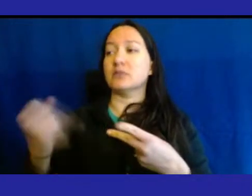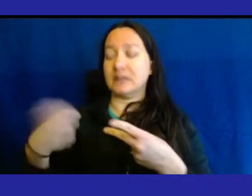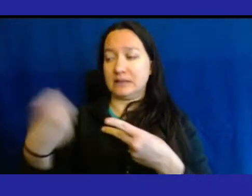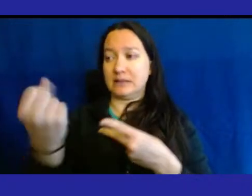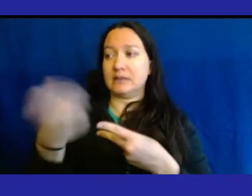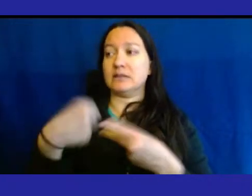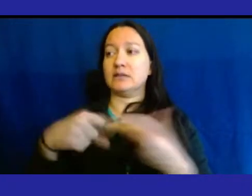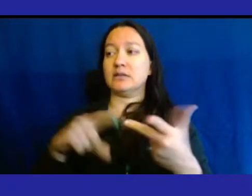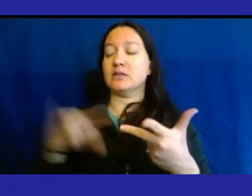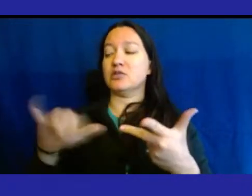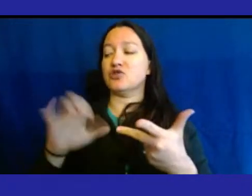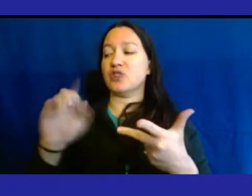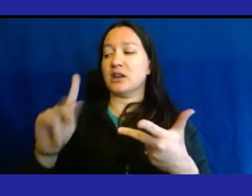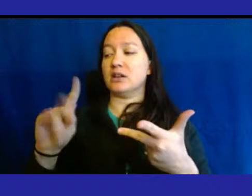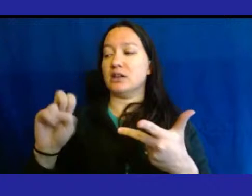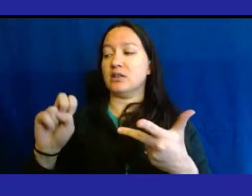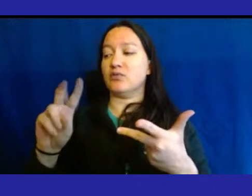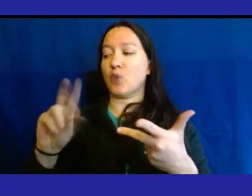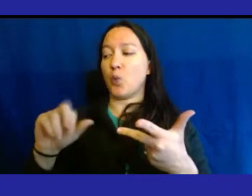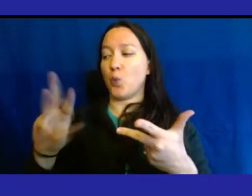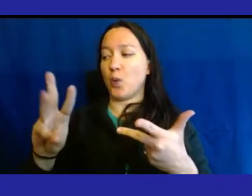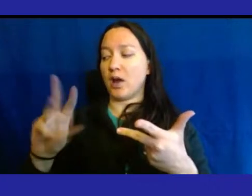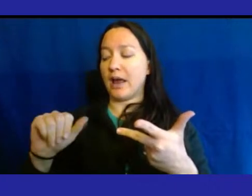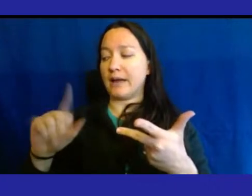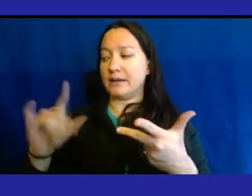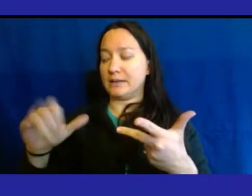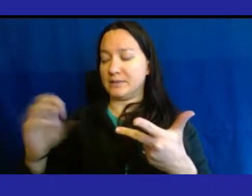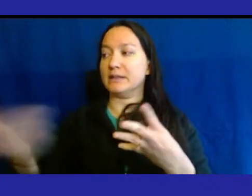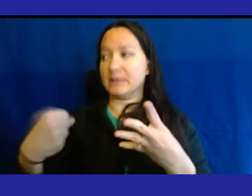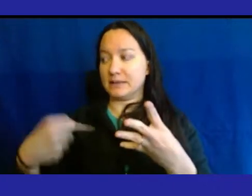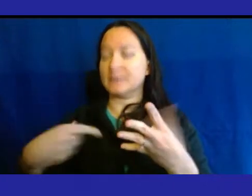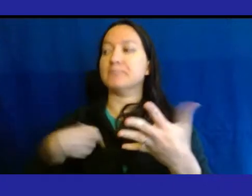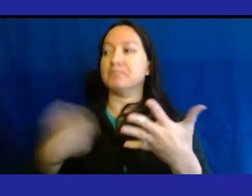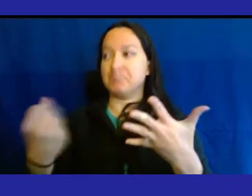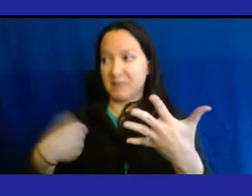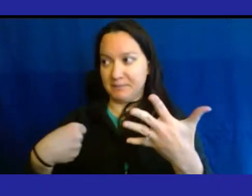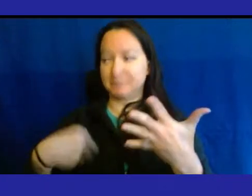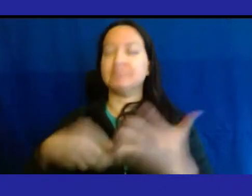Jackie Rowe Adams? Yes. And myself, Dr. Marthone, yes.